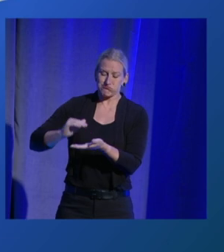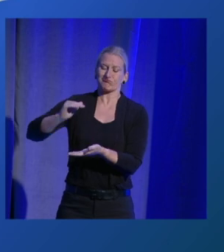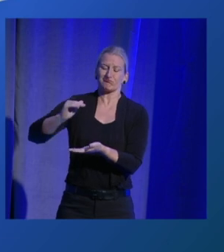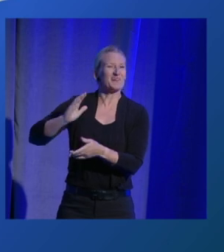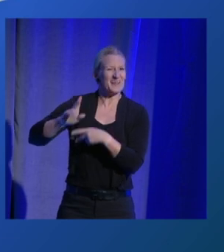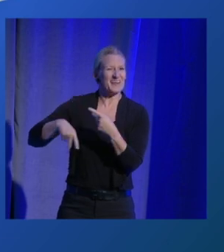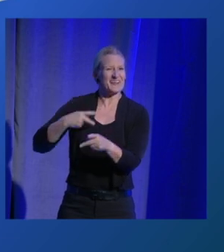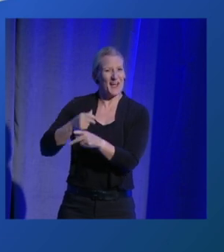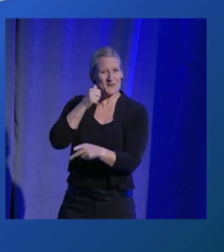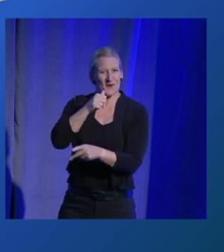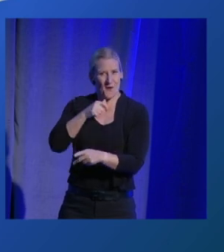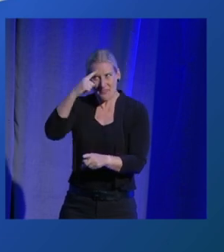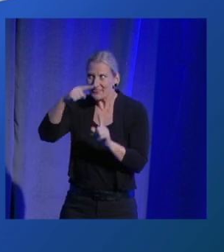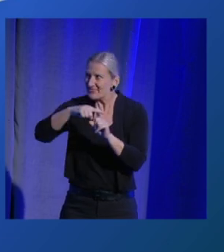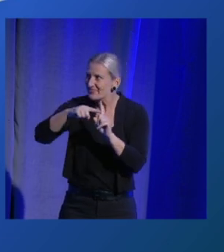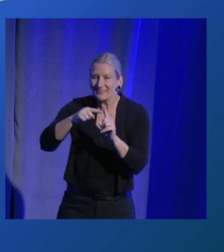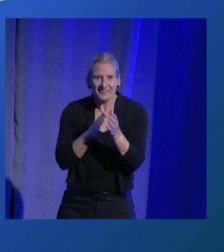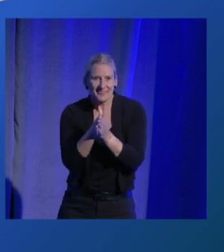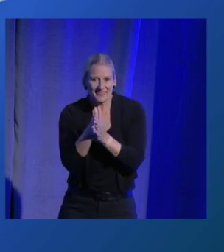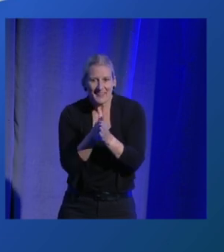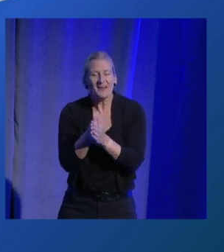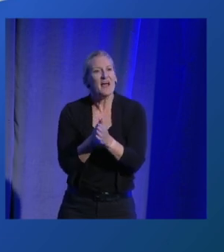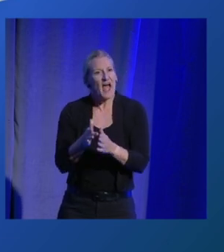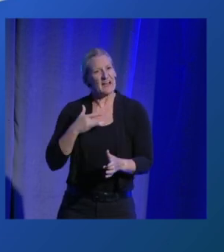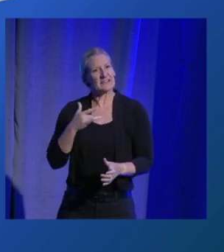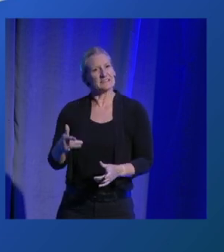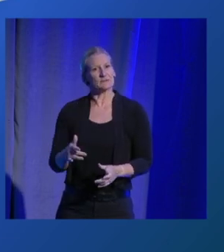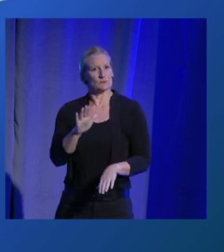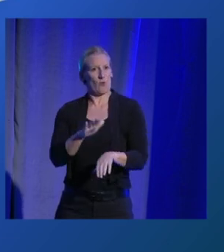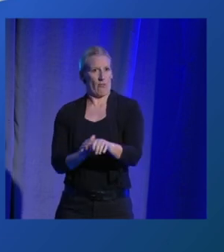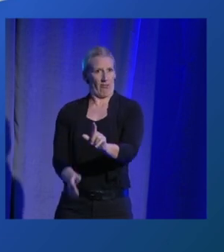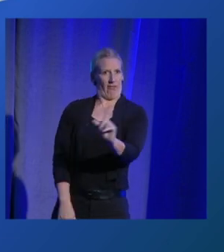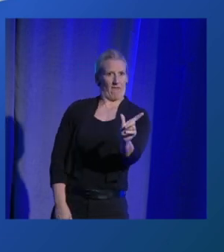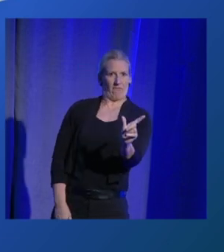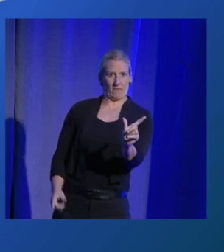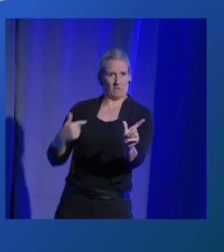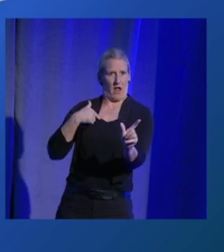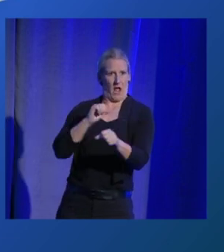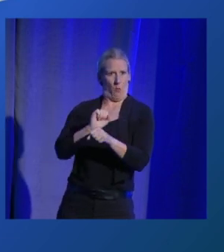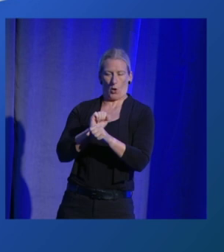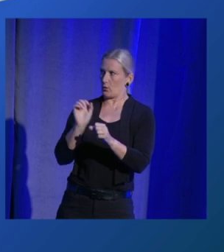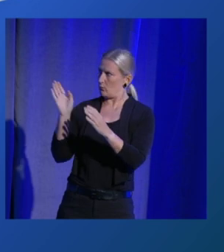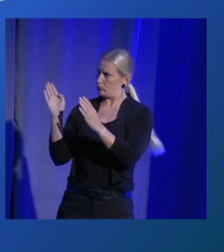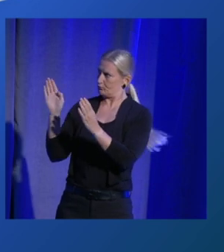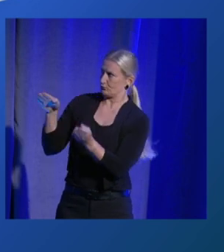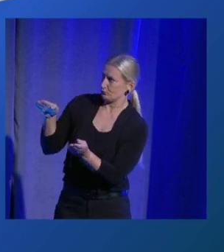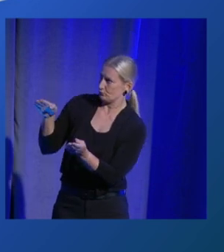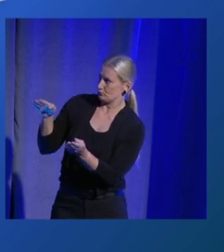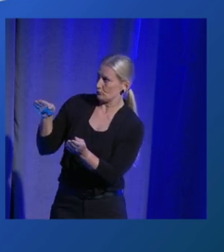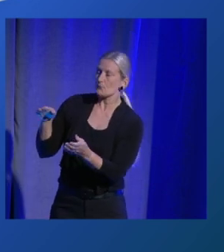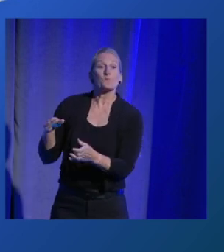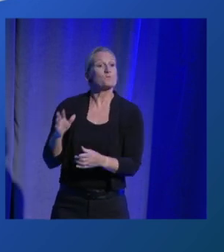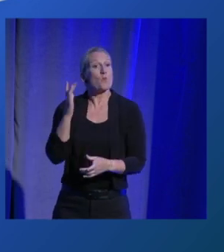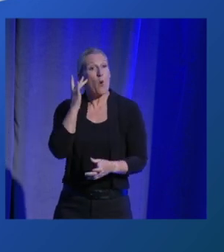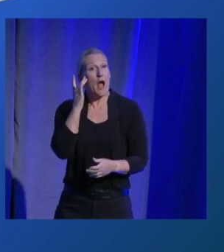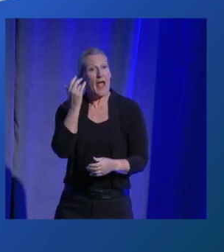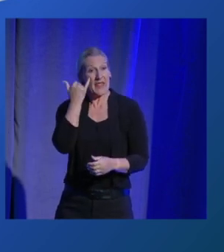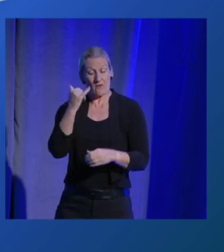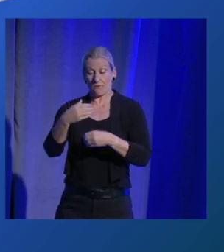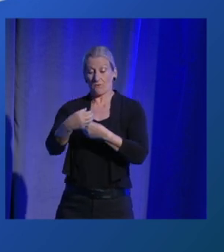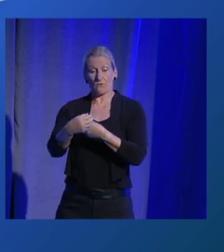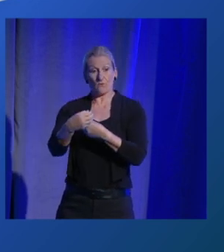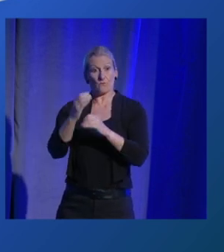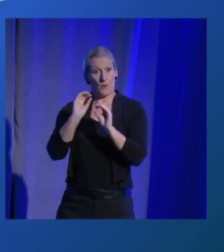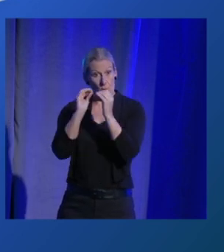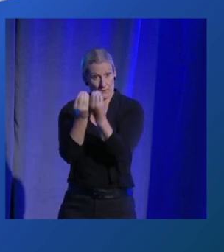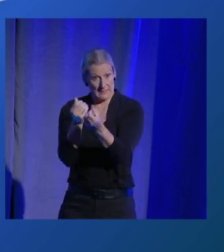exclusively work on the left hand side of that slide um because once an organization gets more mature I'm I'm ready kind of